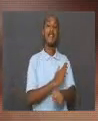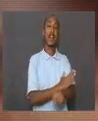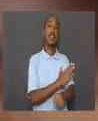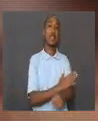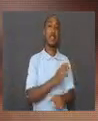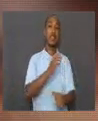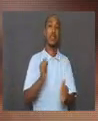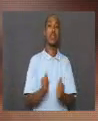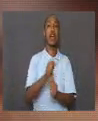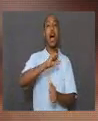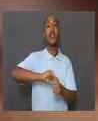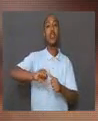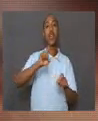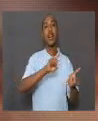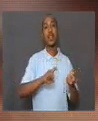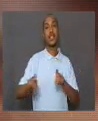research.